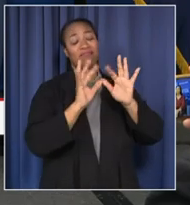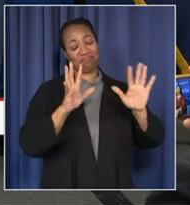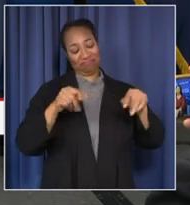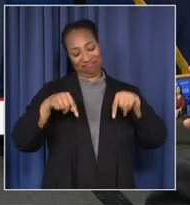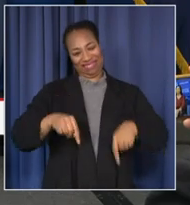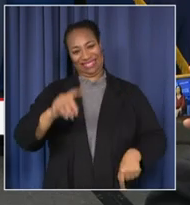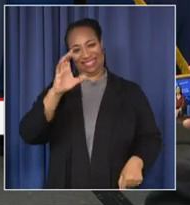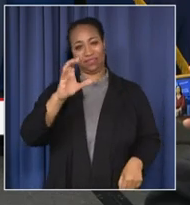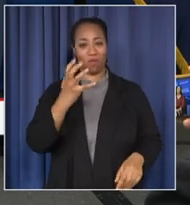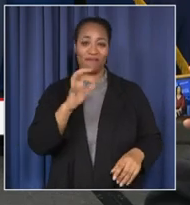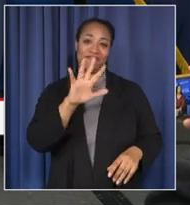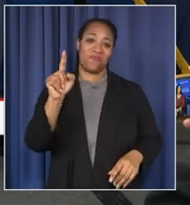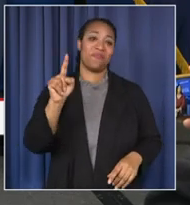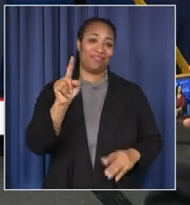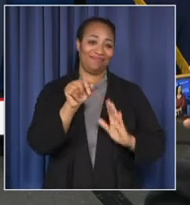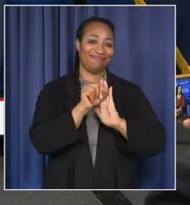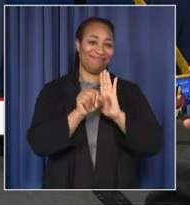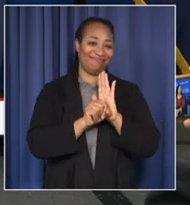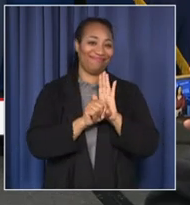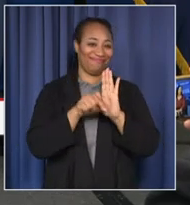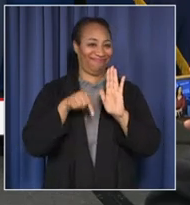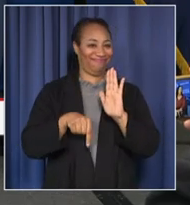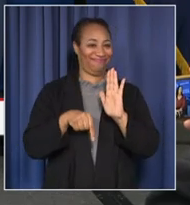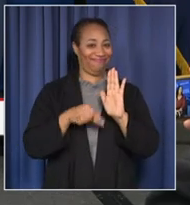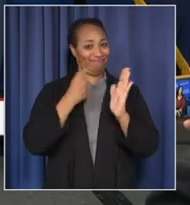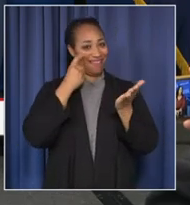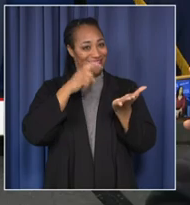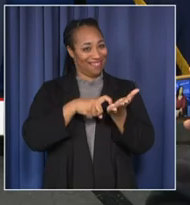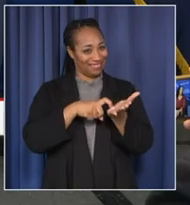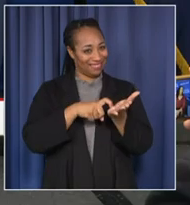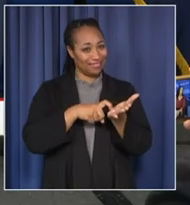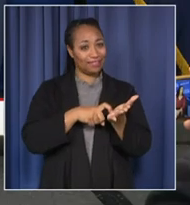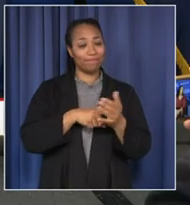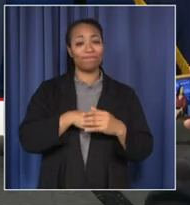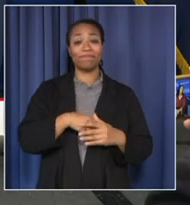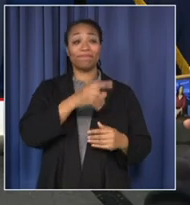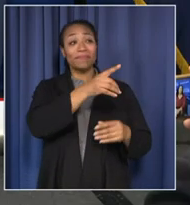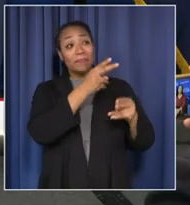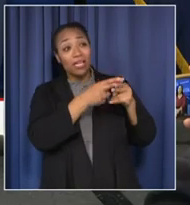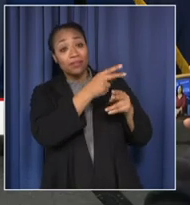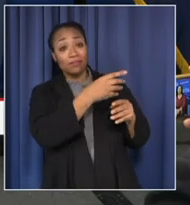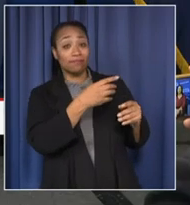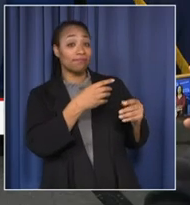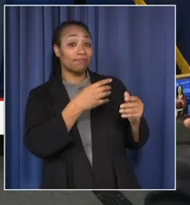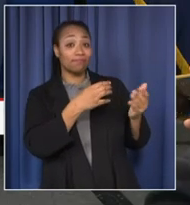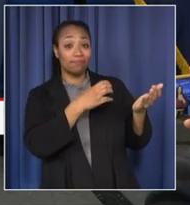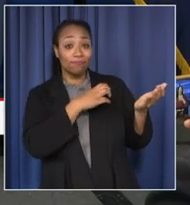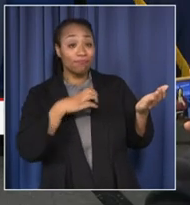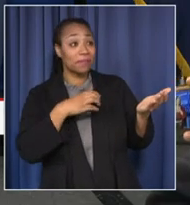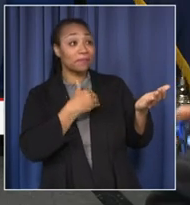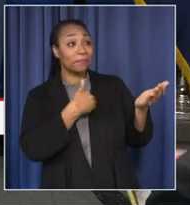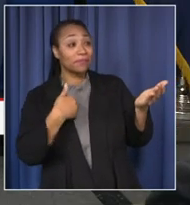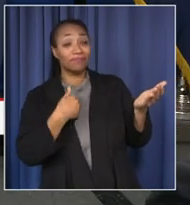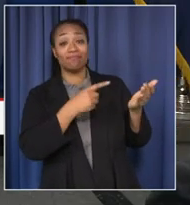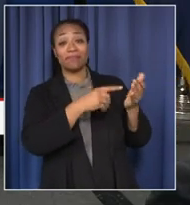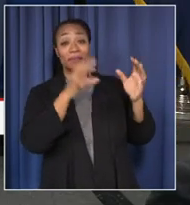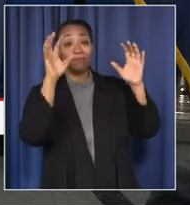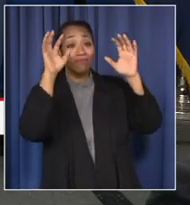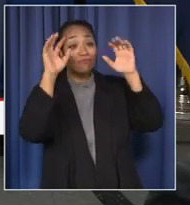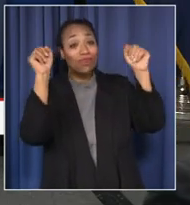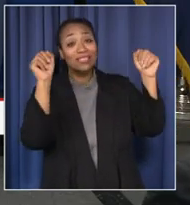had about whether a president or a couple of members of Congress can take over our